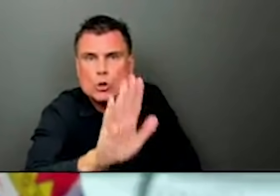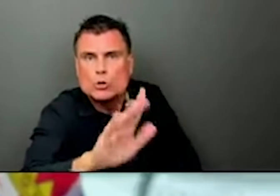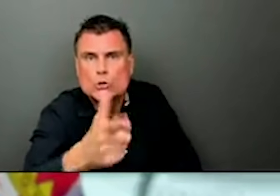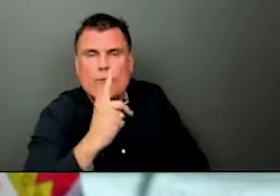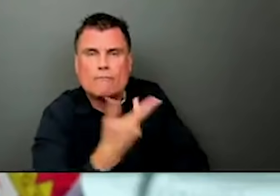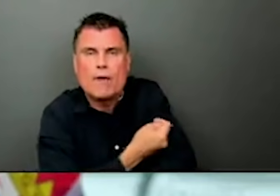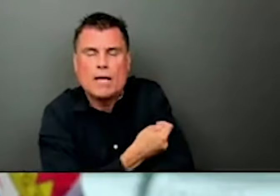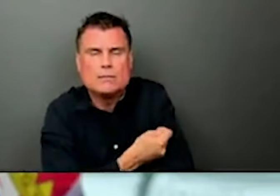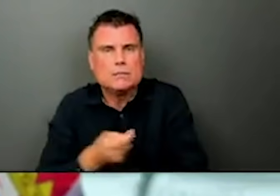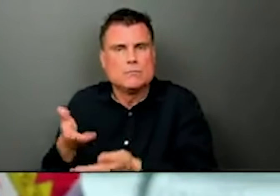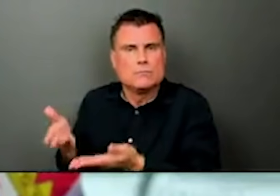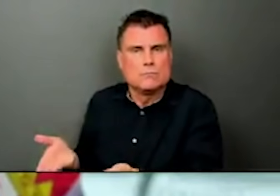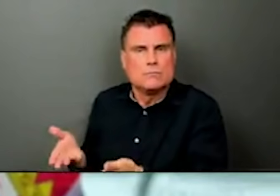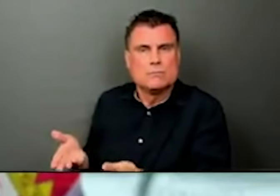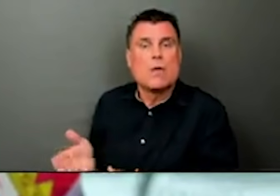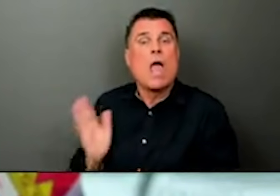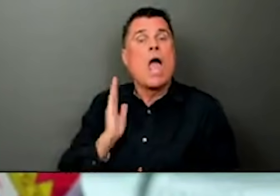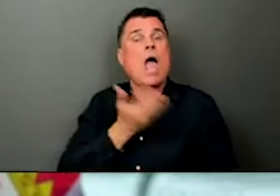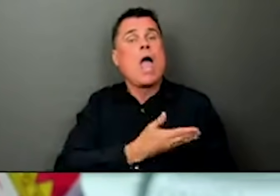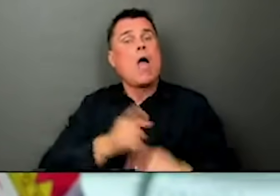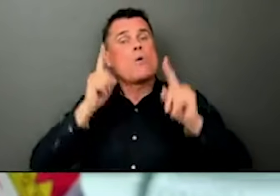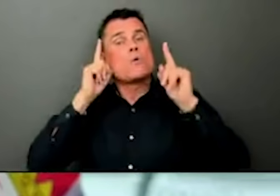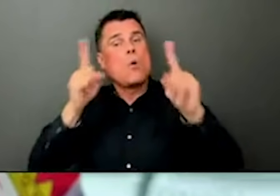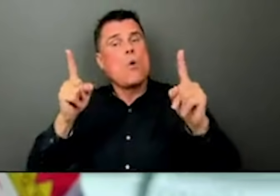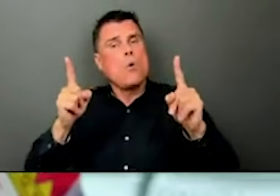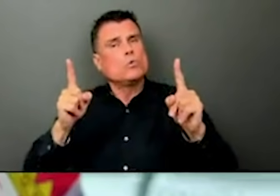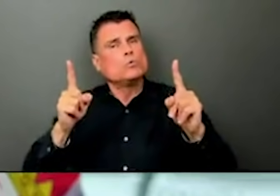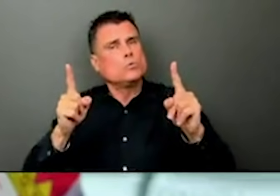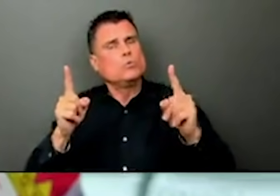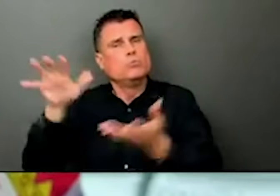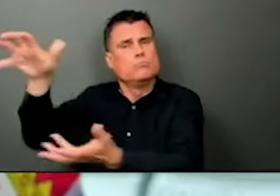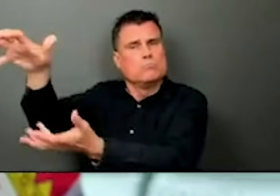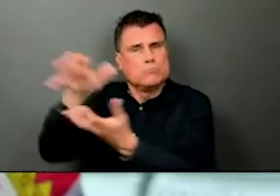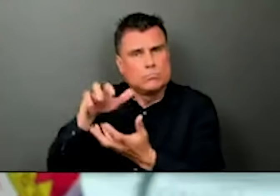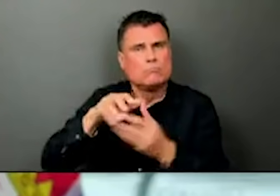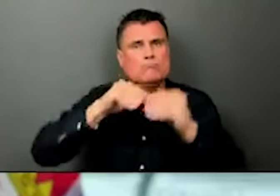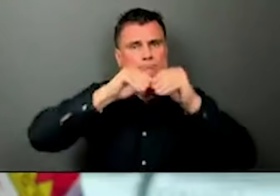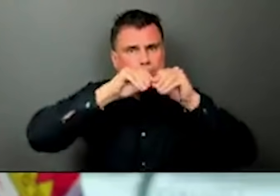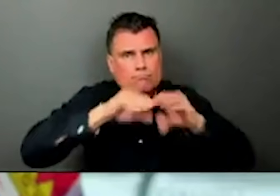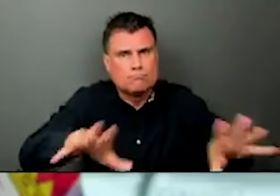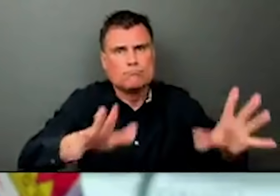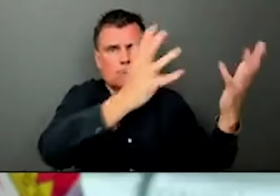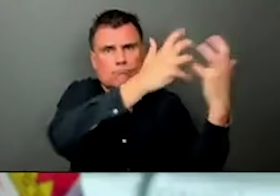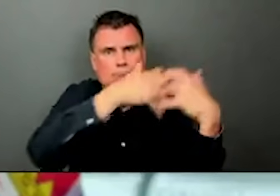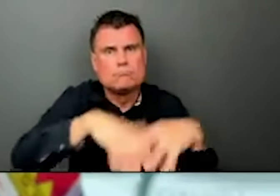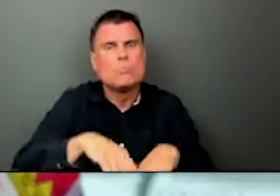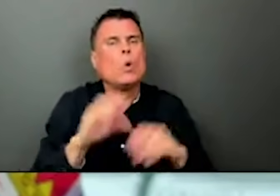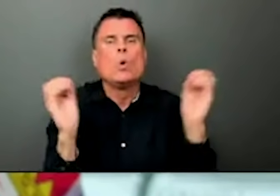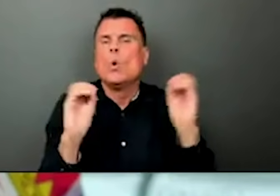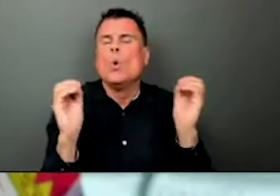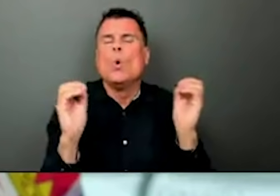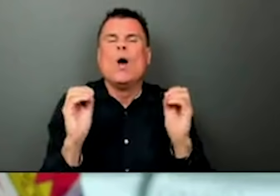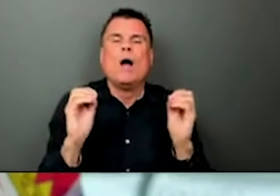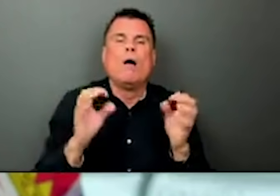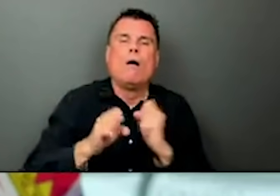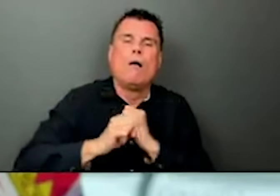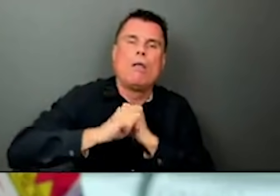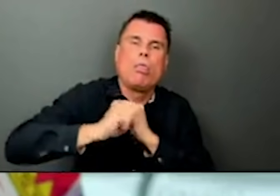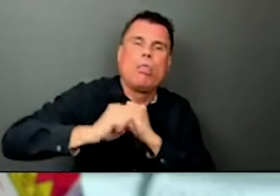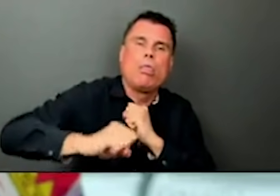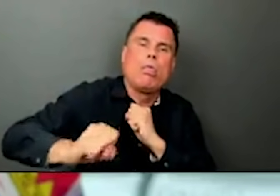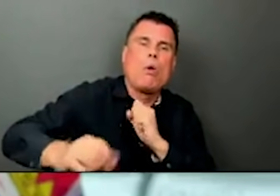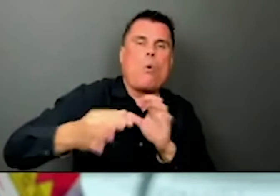no delays certainly implemented or intentional delays for anyone. Our goals are the